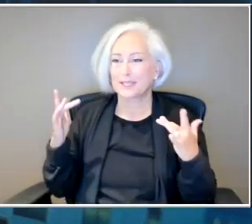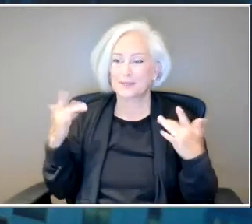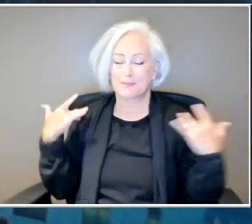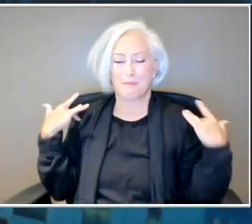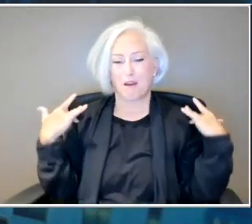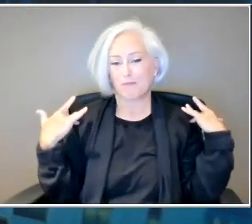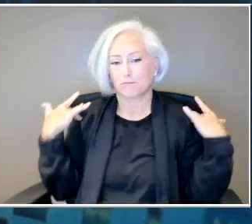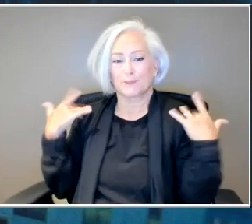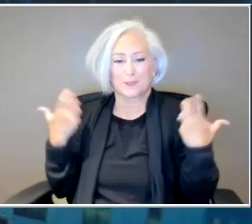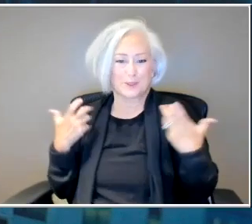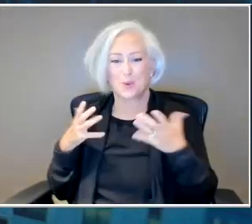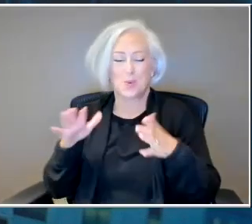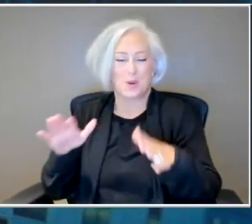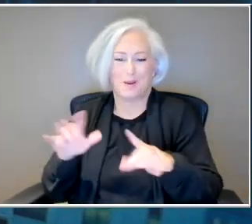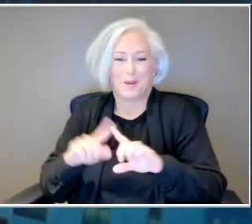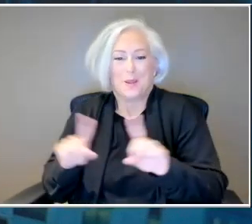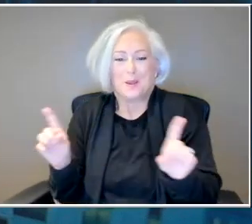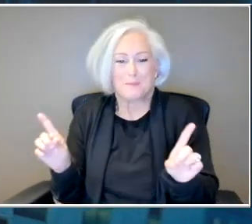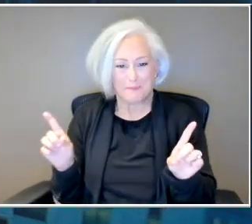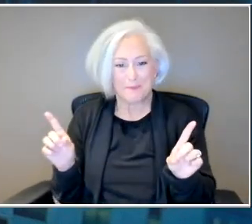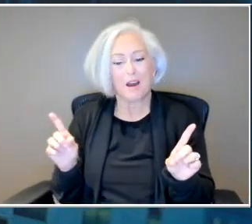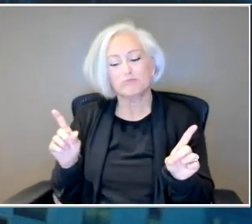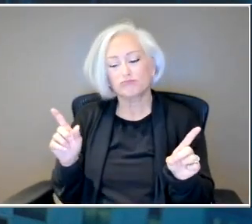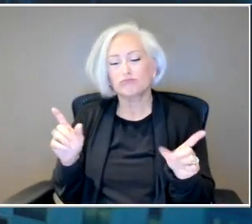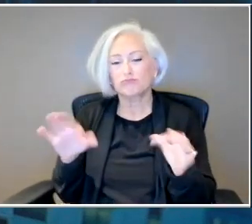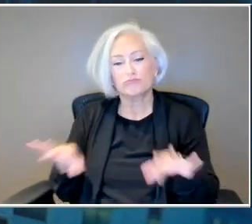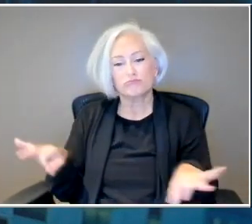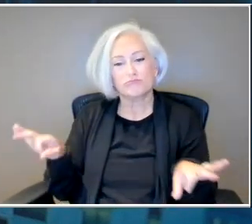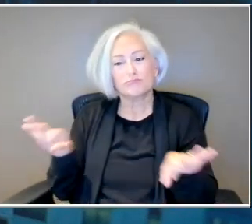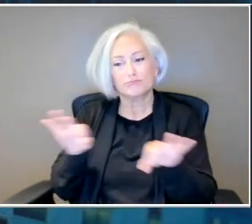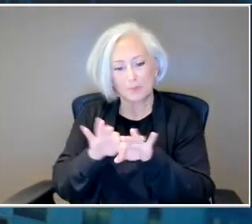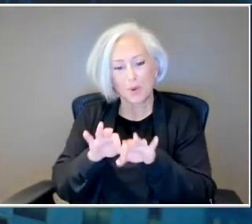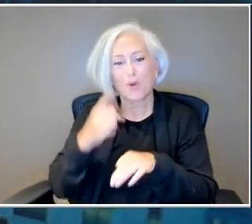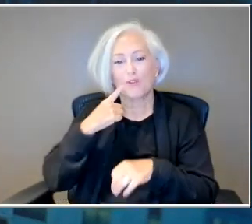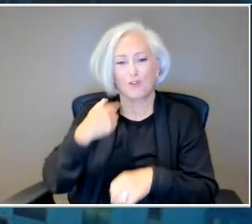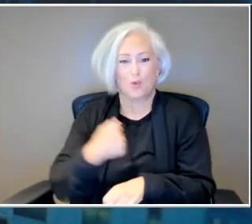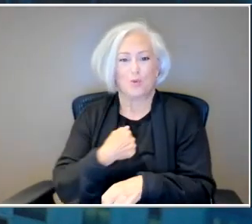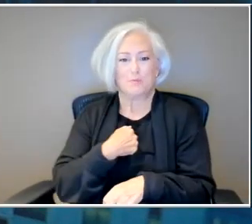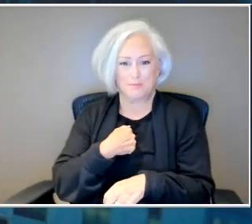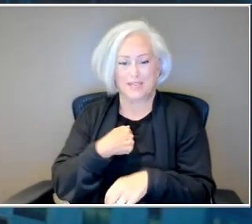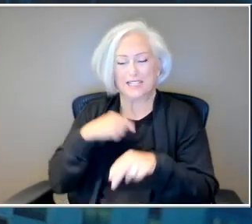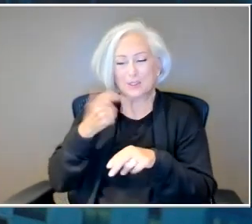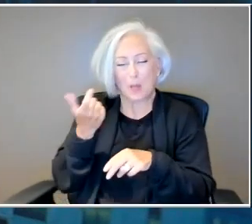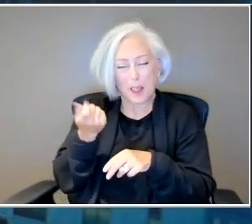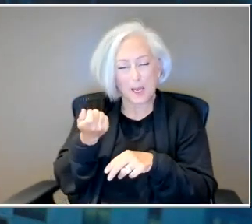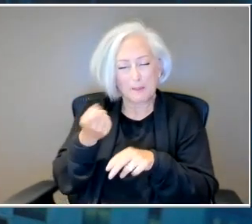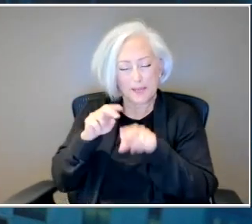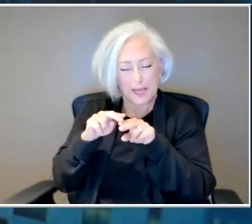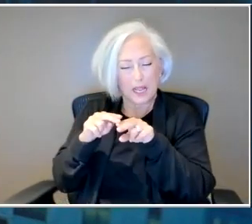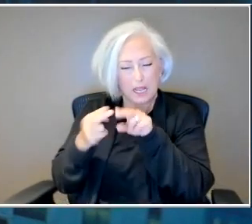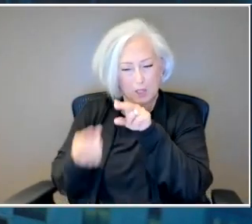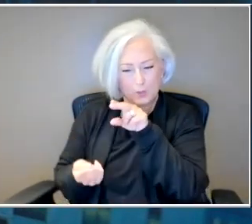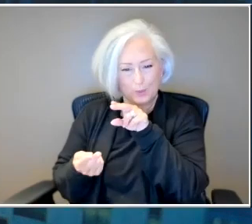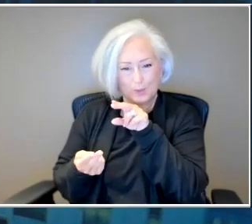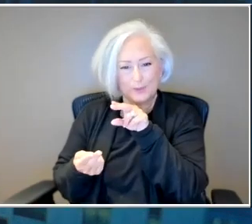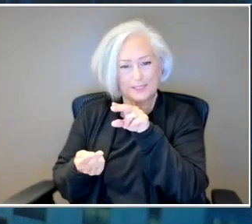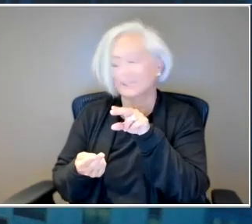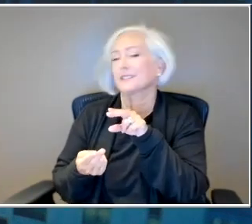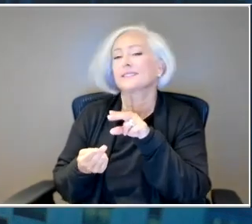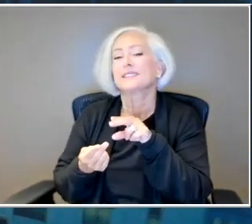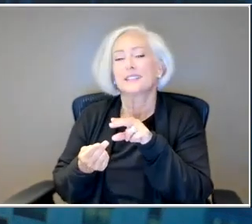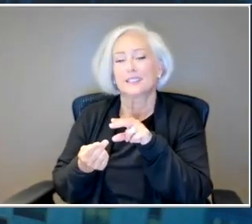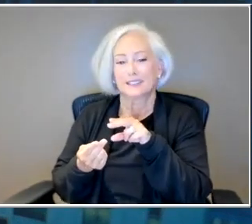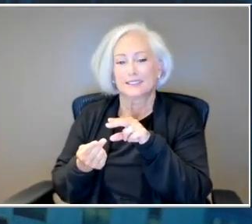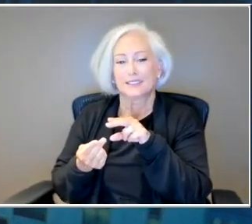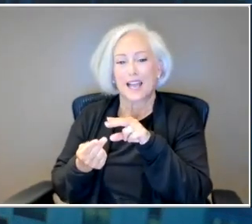but it does make a difference to just lose a little bit of weight. I think I'd